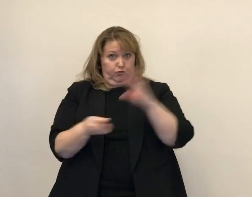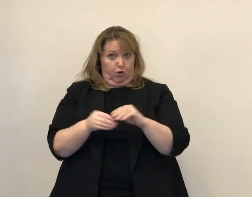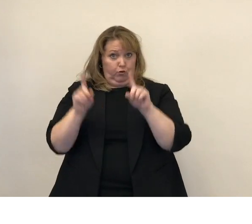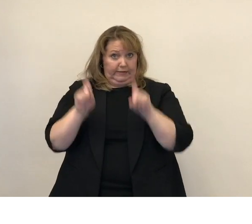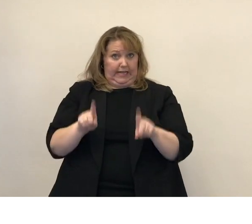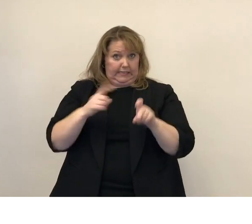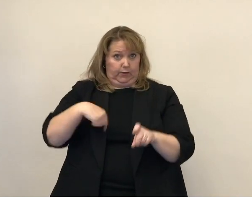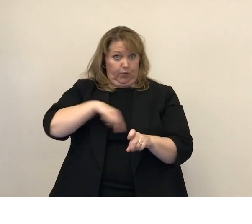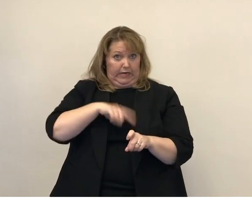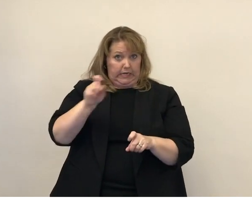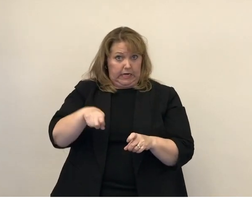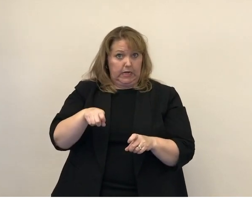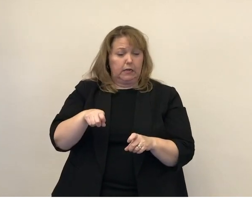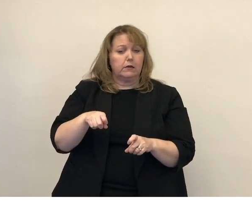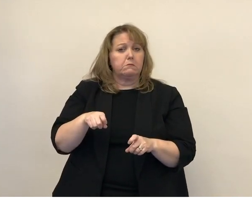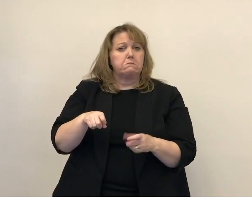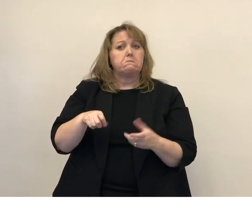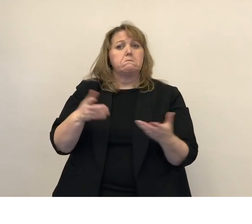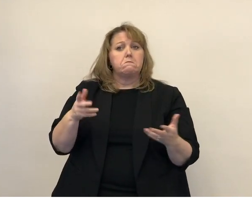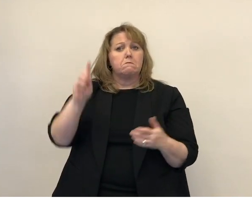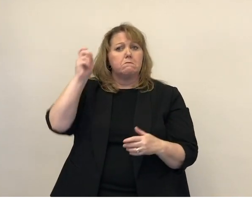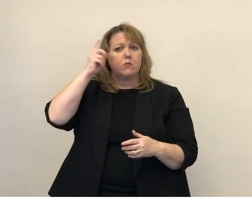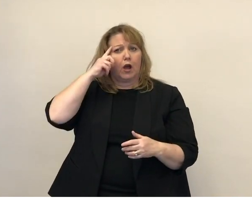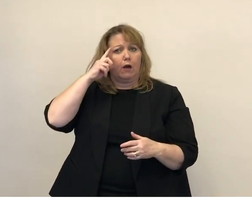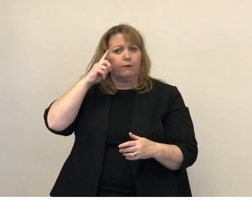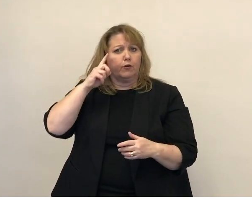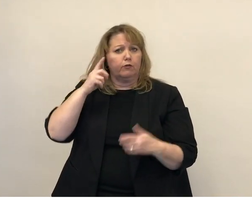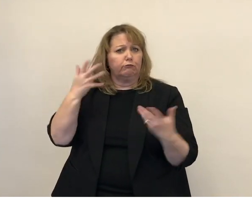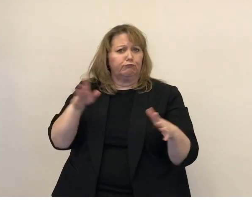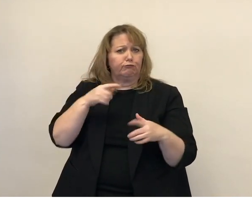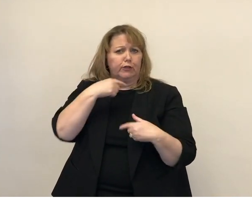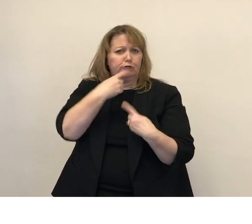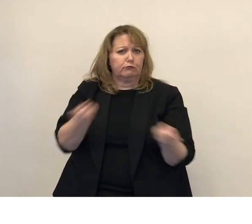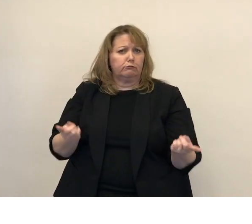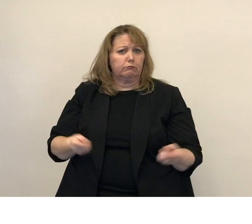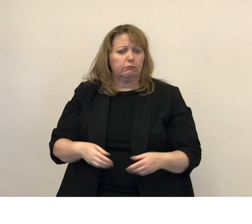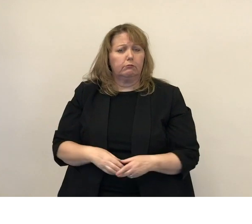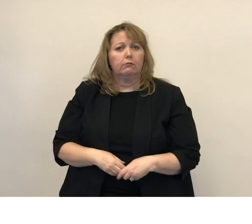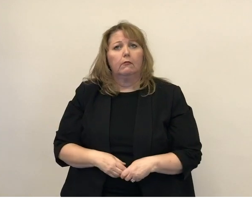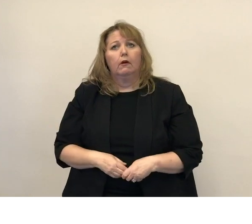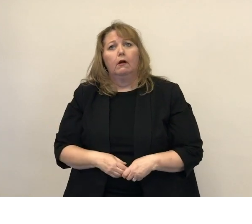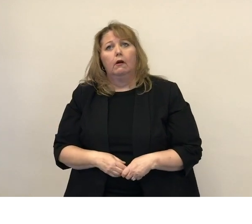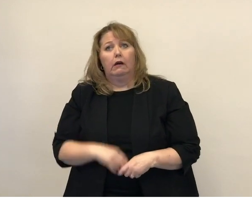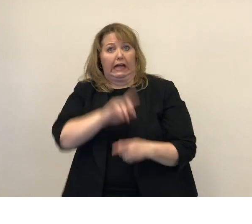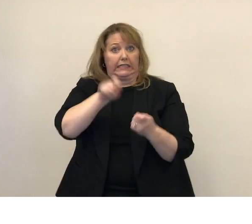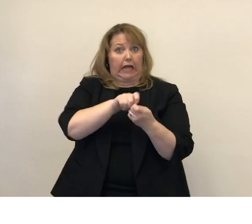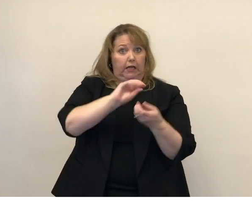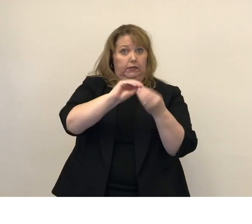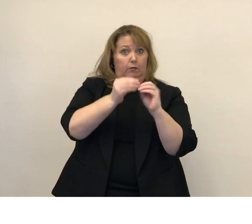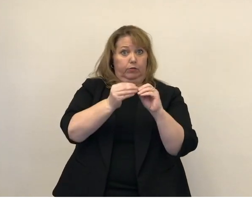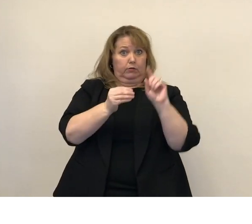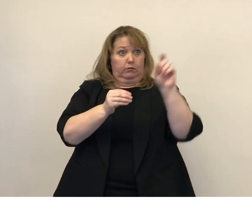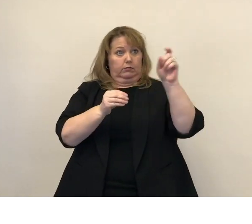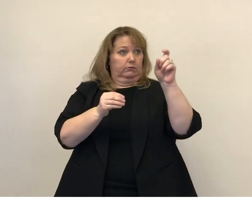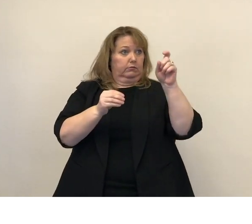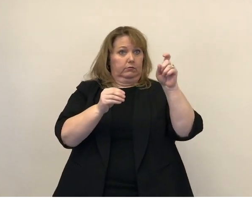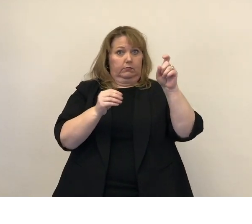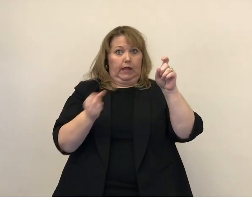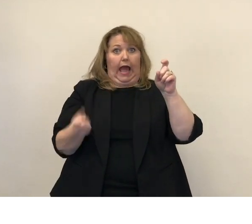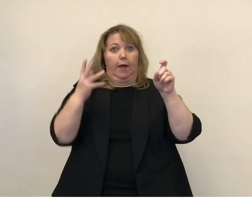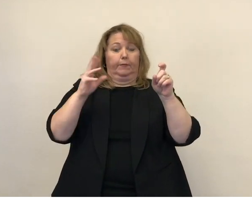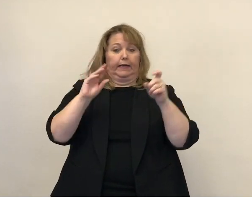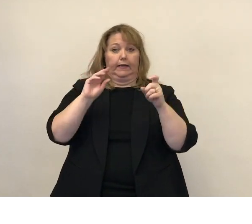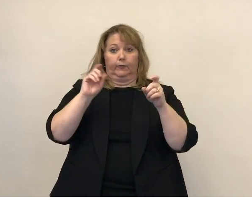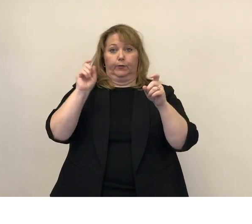addressing that earlier, and I agree 100%. We're not going to put an exact number, a magic number on how many tests we